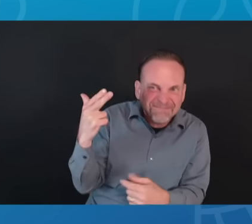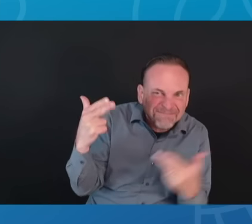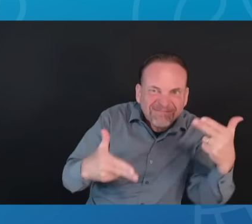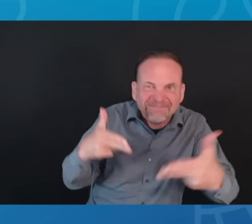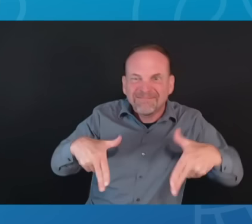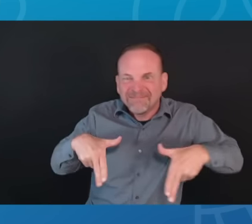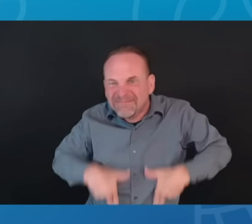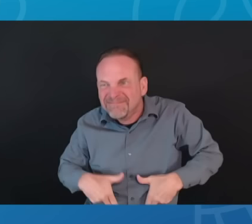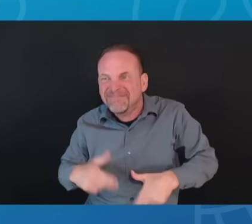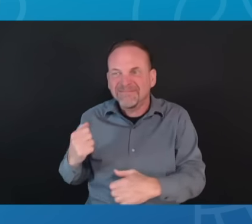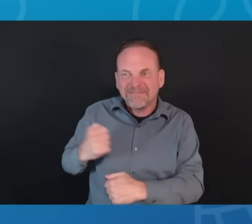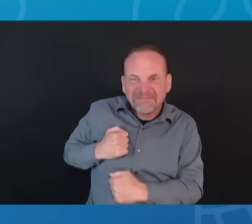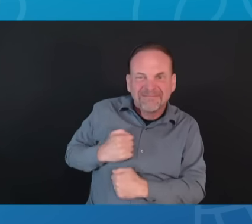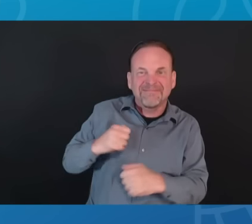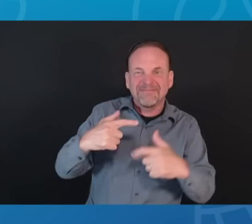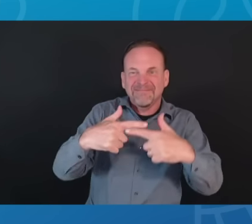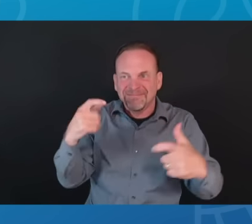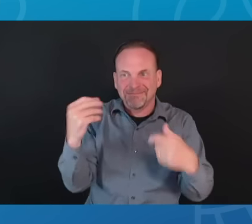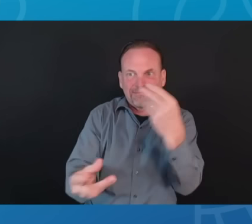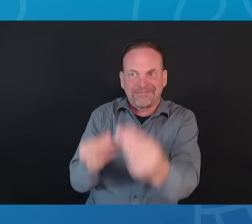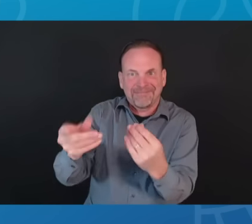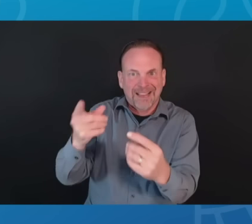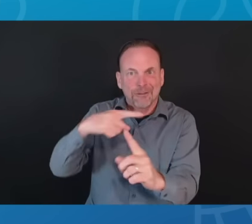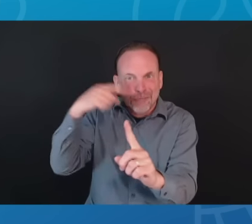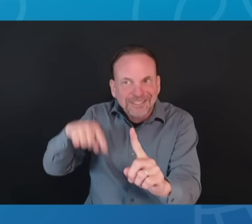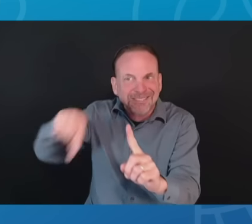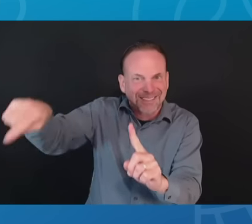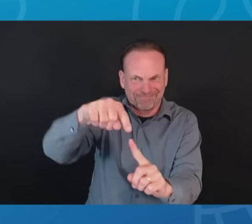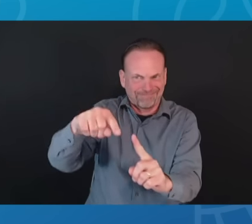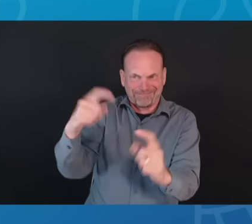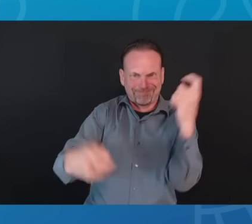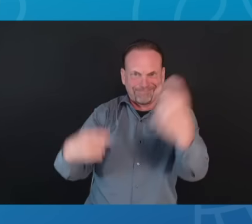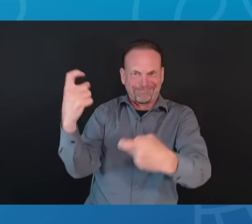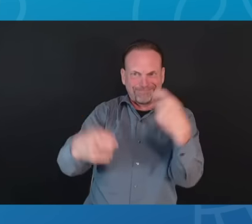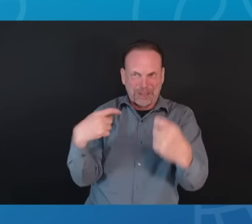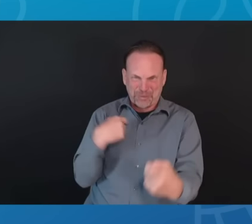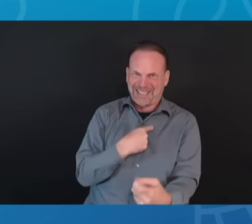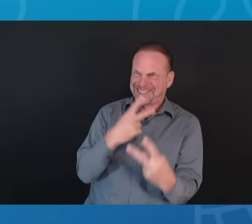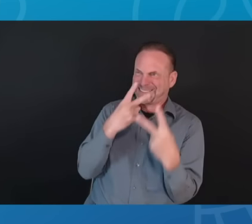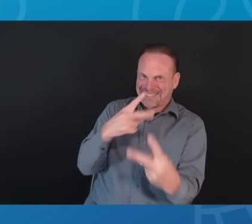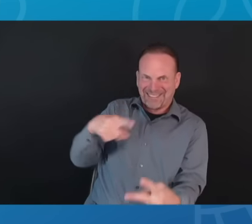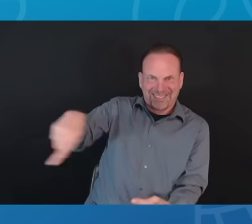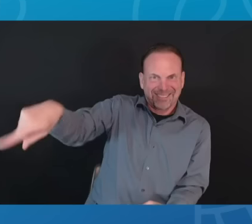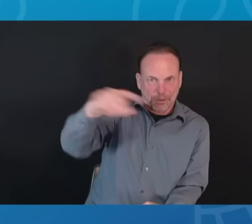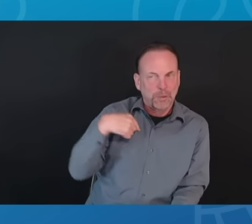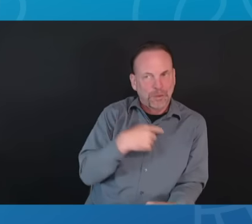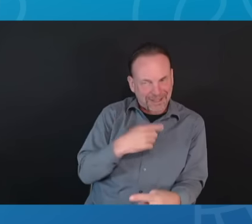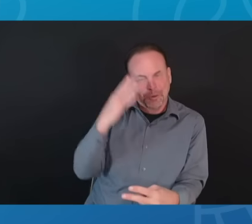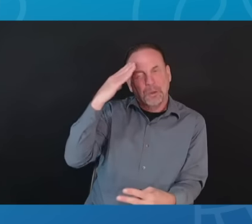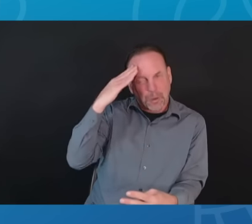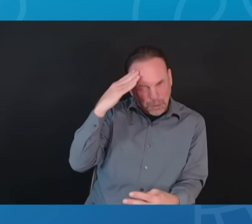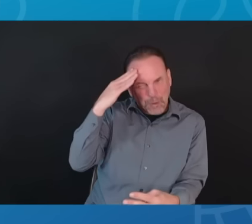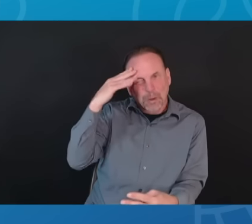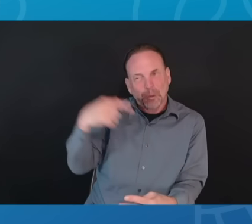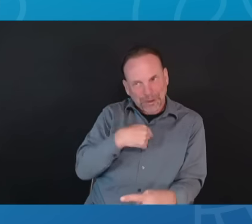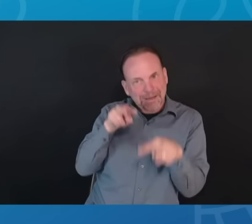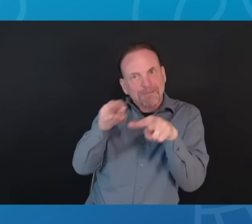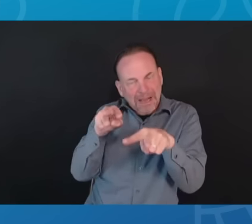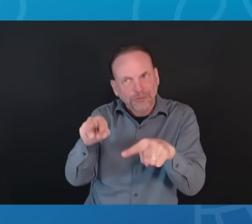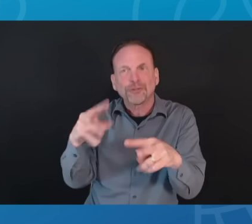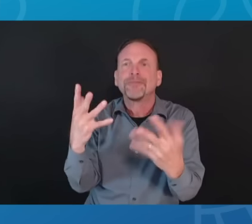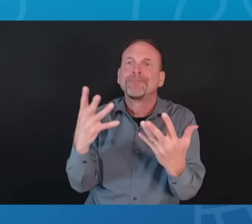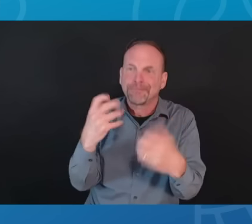those very closely, take steps to counteract them, and ultimately take actions to hold Russia accountable. Thank you. I have two more in Ukraine and Georgia, if you have time to come back to later. So